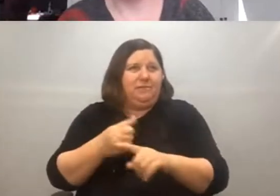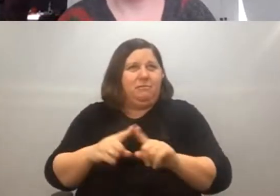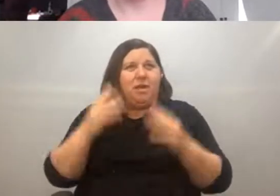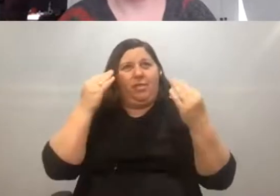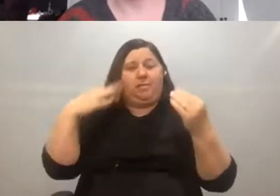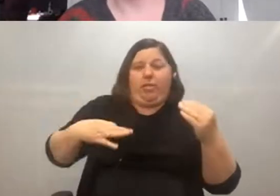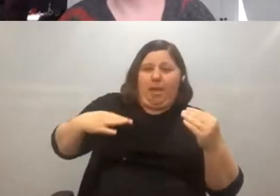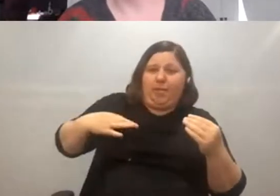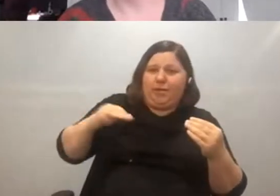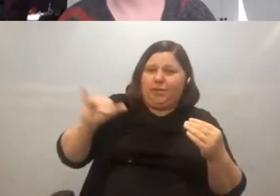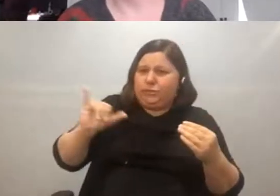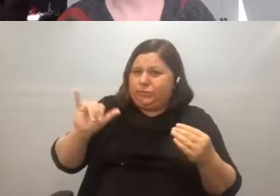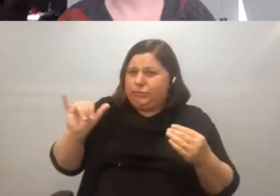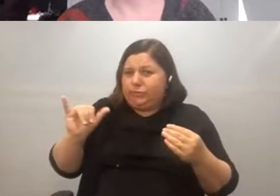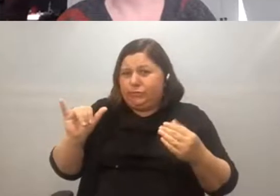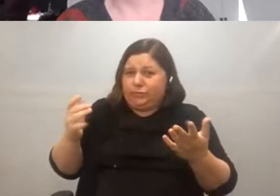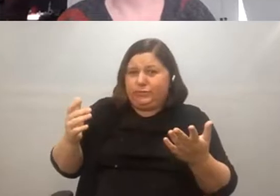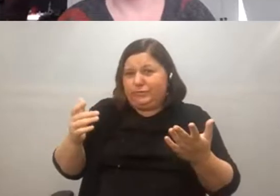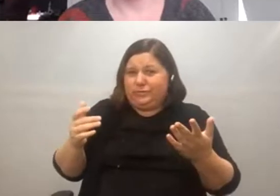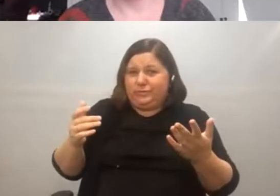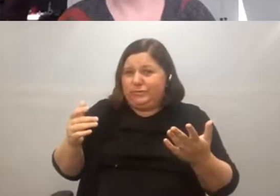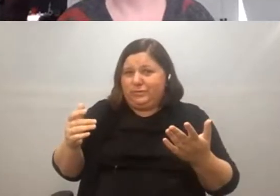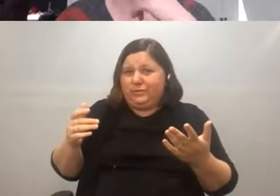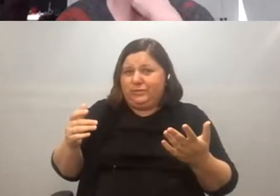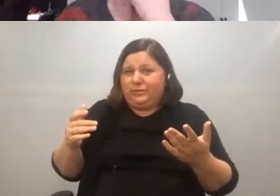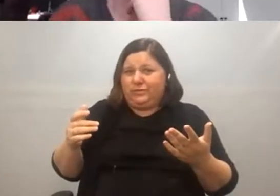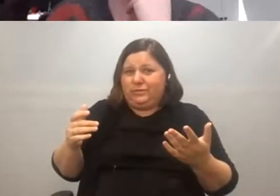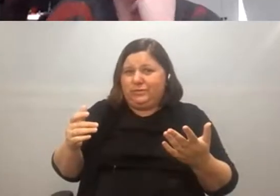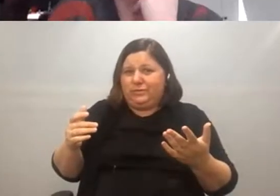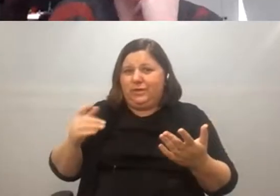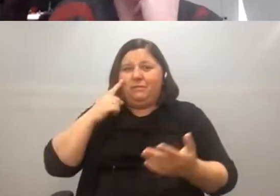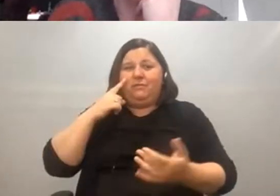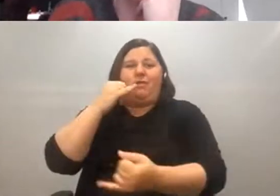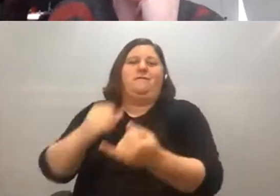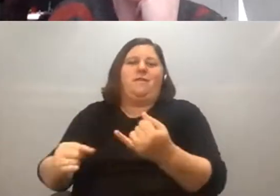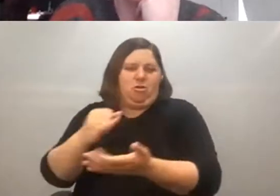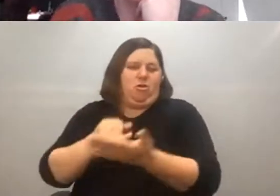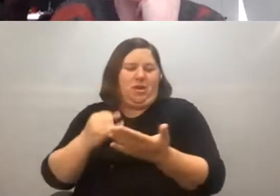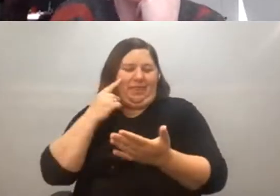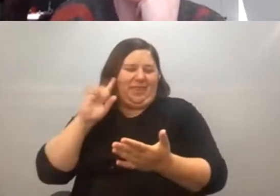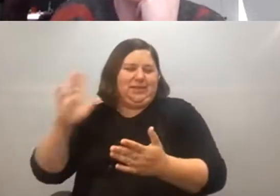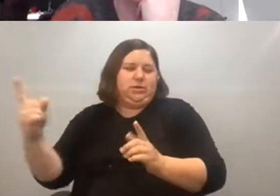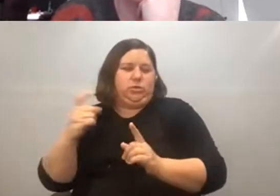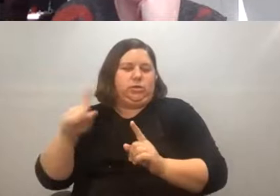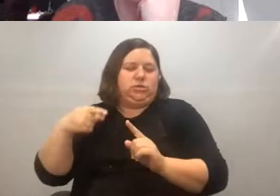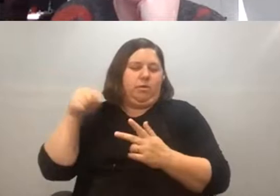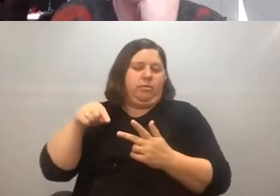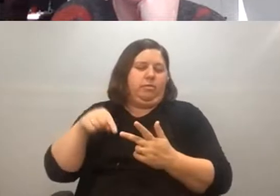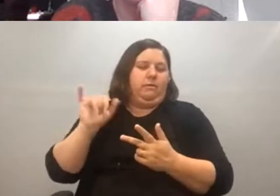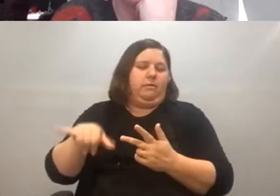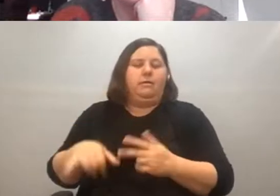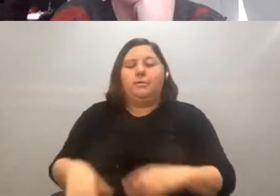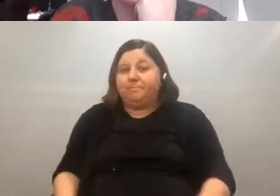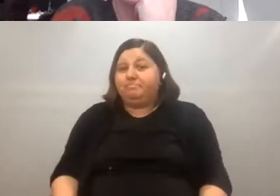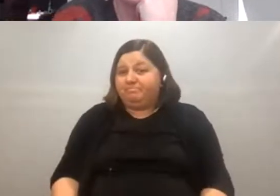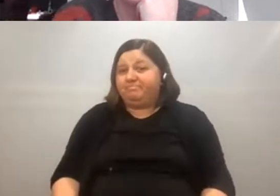application we want a jpeg that's right but in the final artwork i believe is what yeah and i think that's really